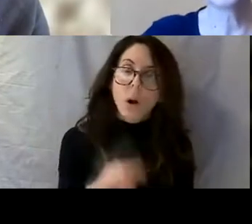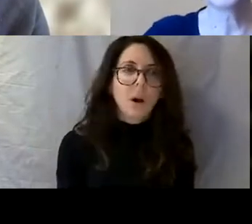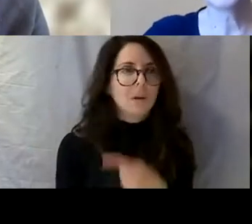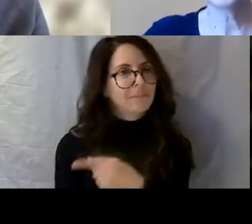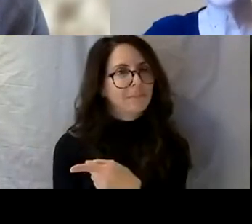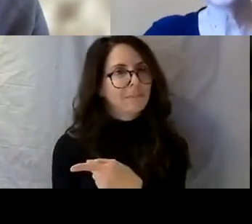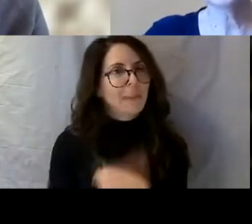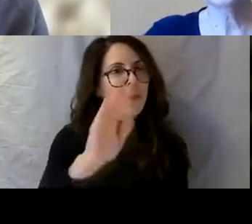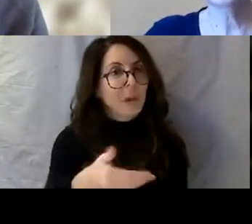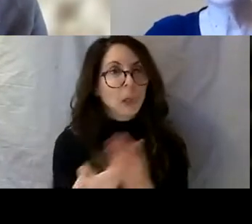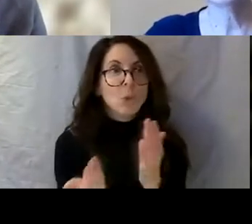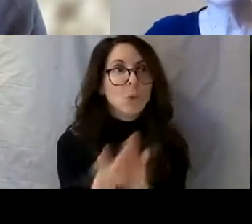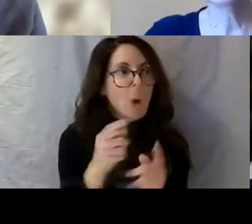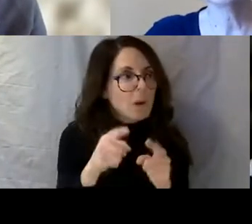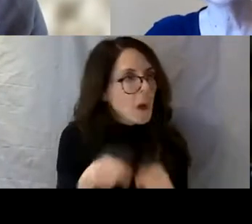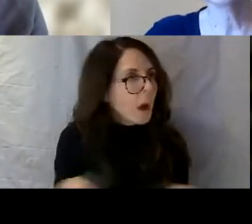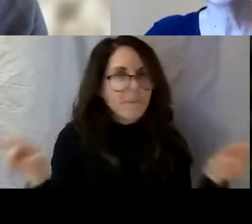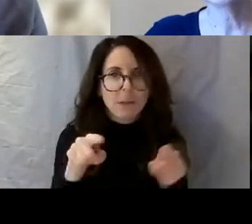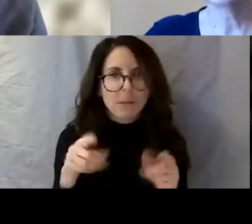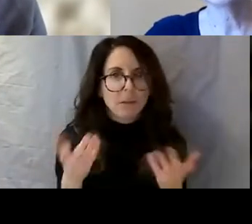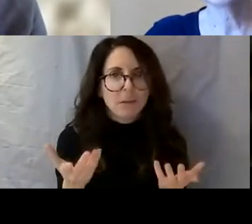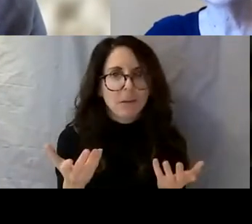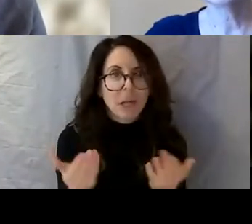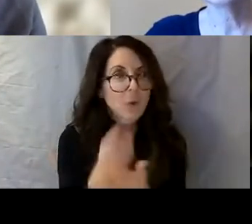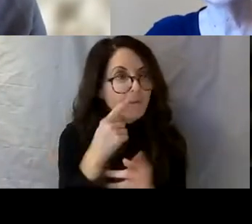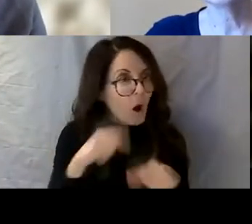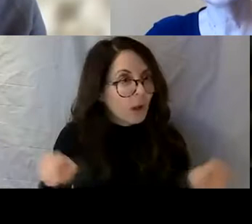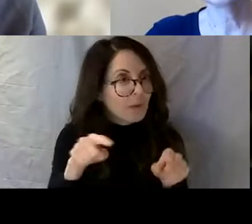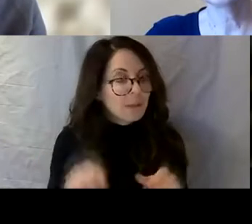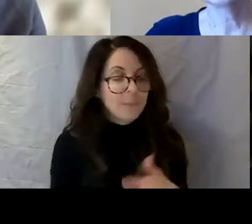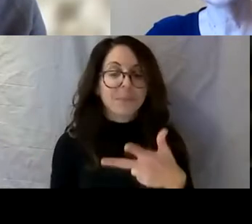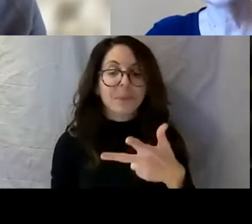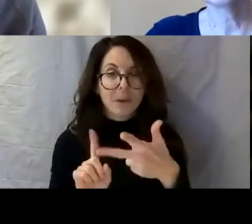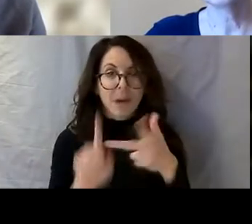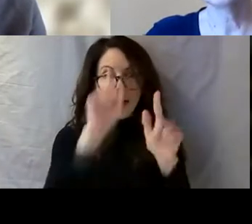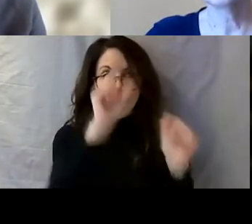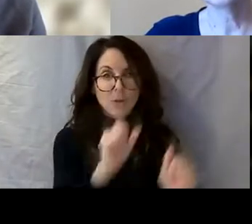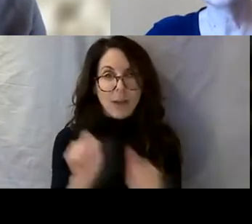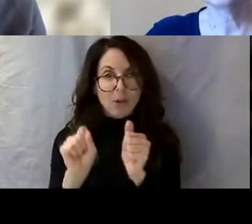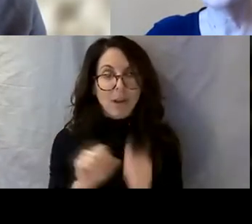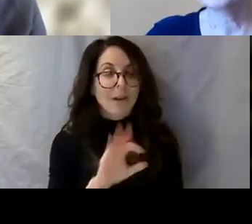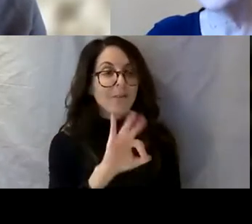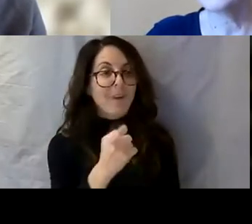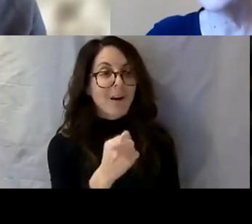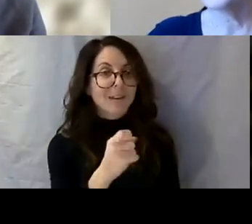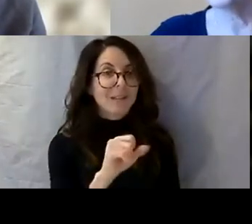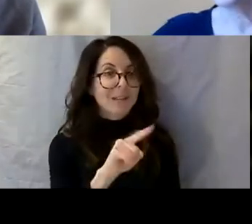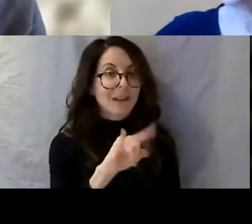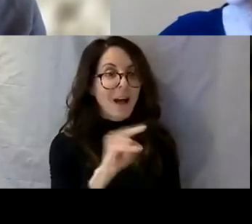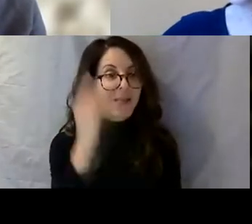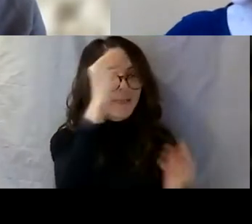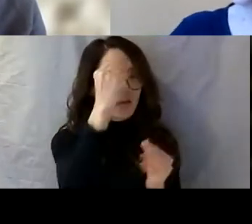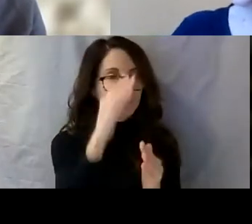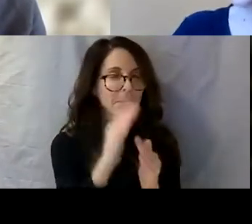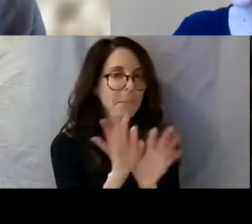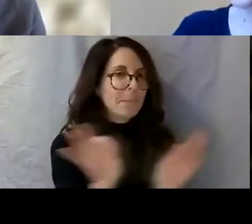us know. Fox thinking there. Strategy, third. Fox style thinking is more than ever important, I think, in